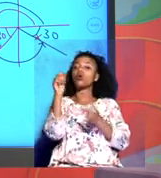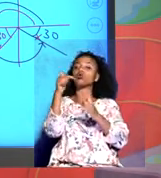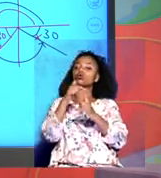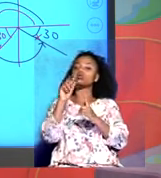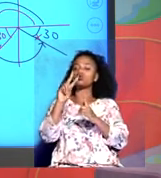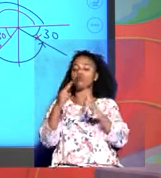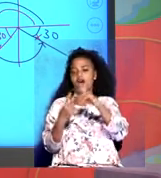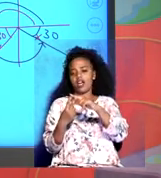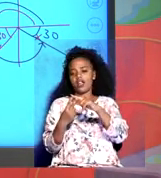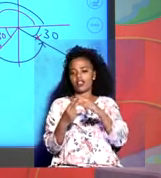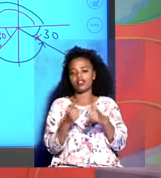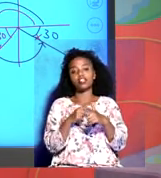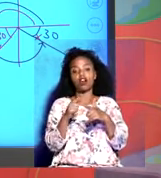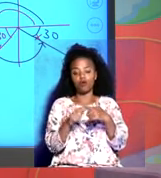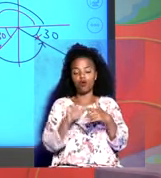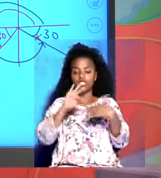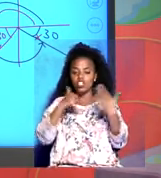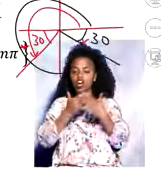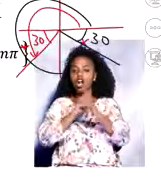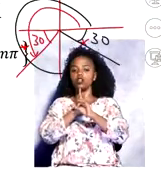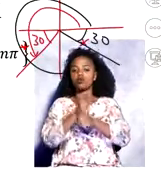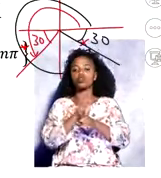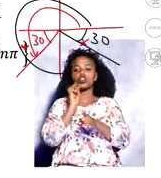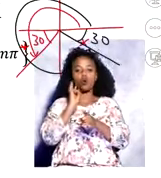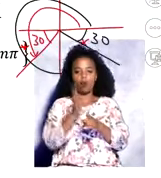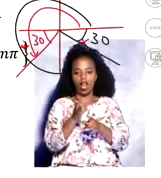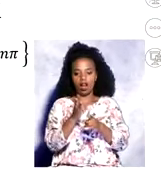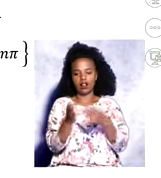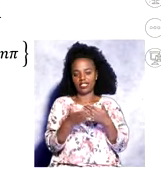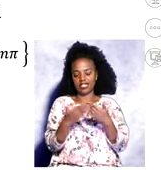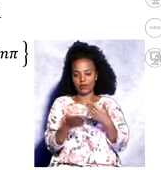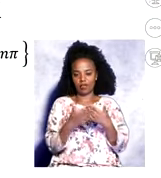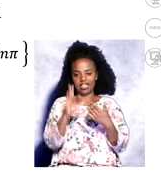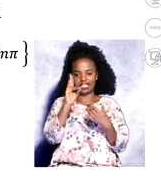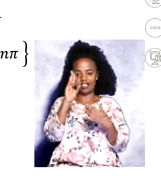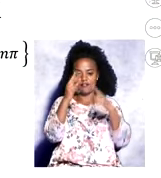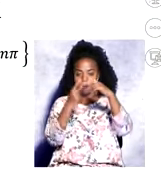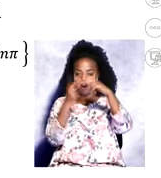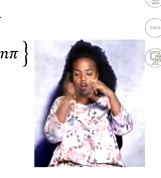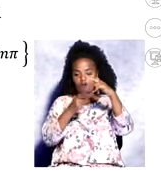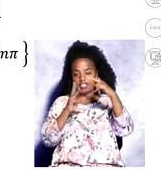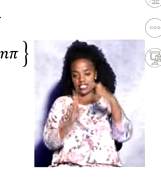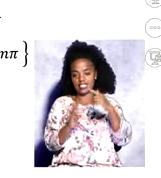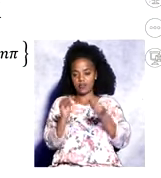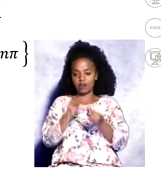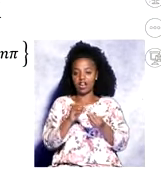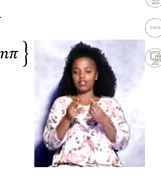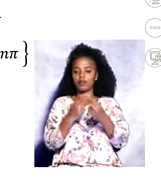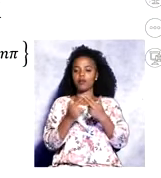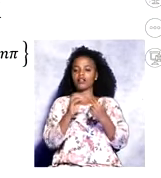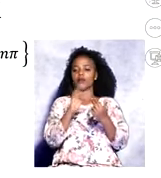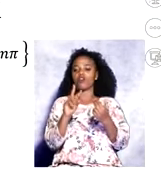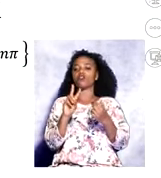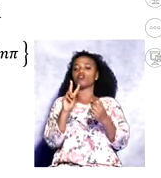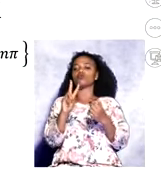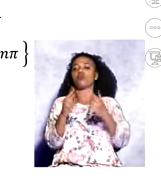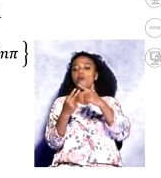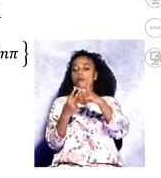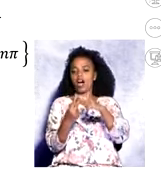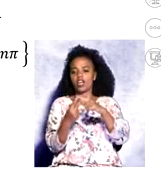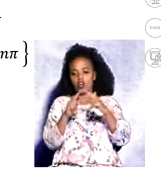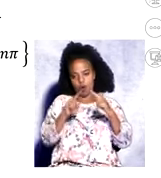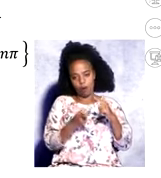pi. Therefore, the general solution will be simply it is 7 pi over 6 plus a multiple of 2 pi, comma